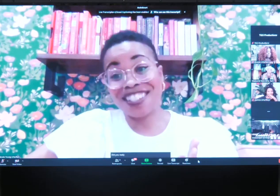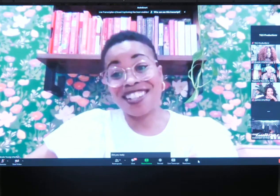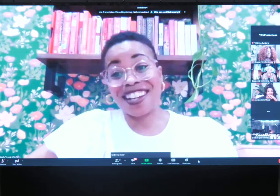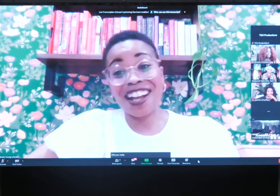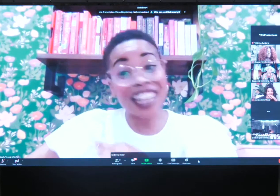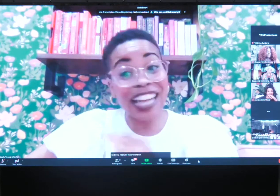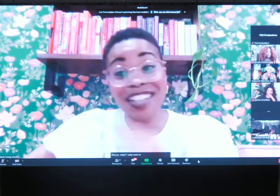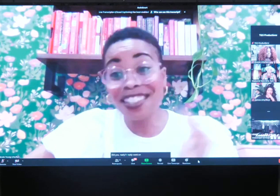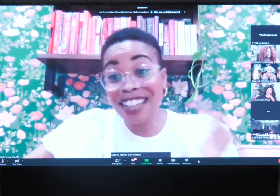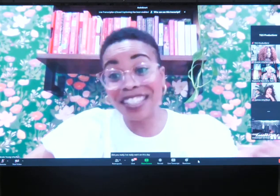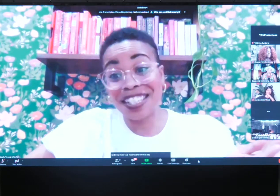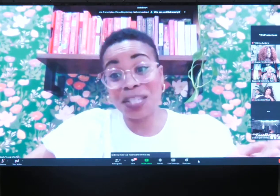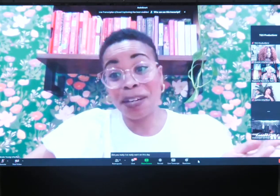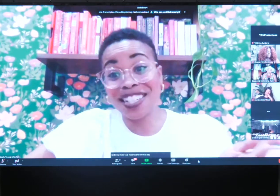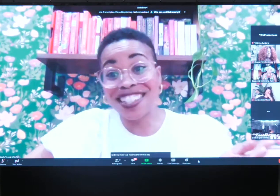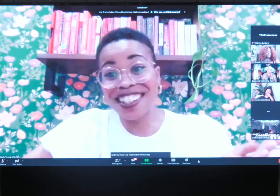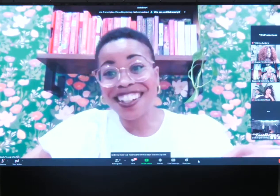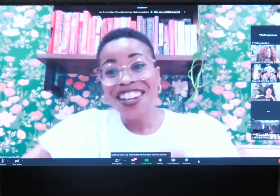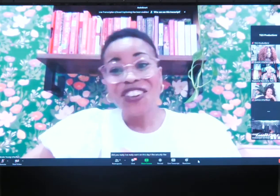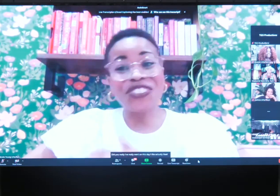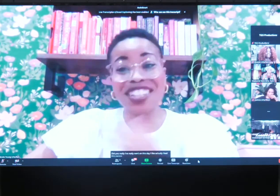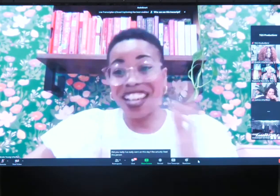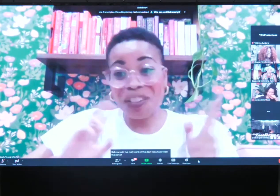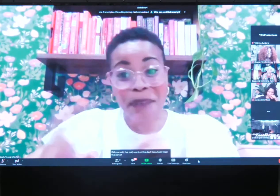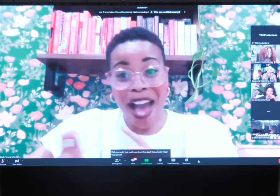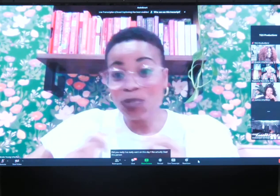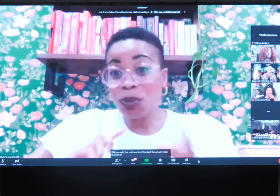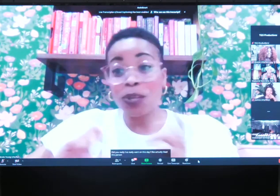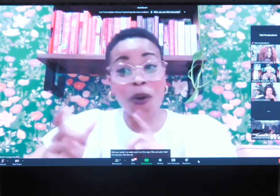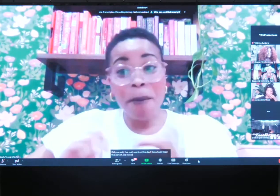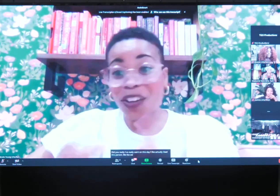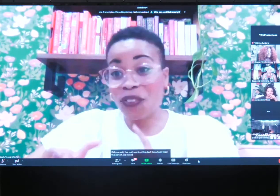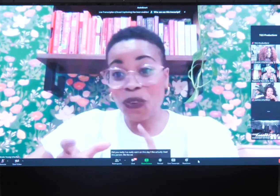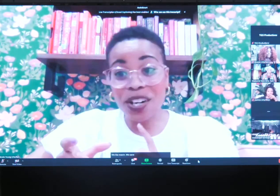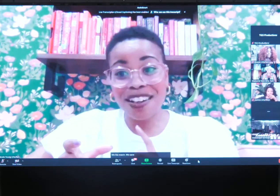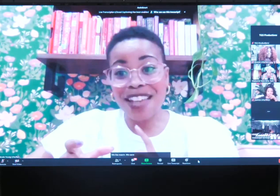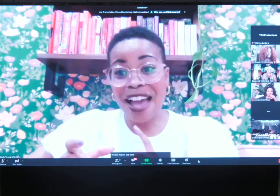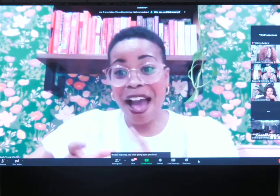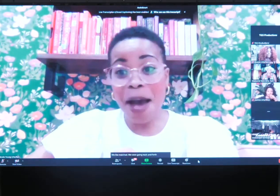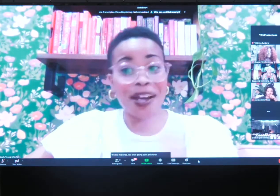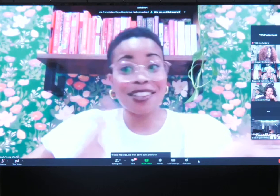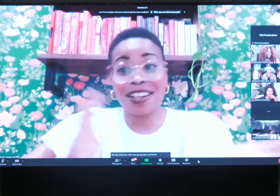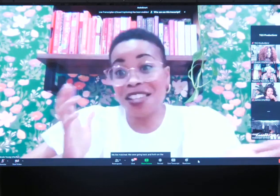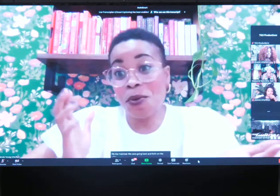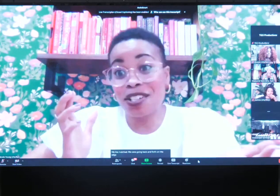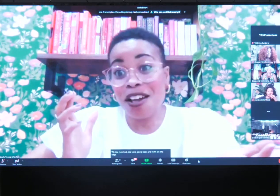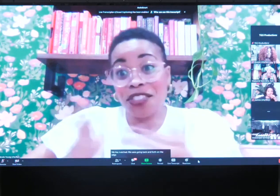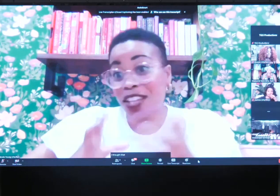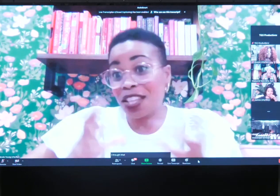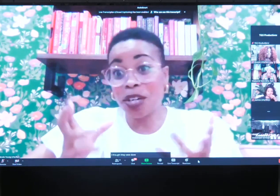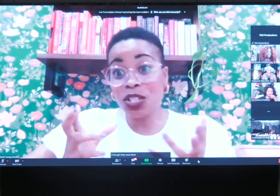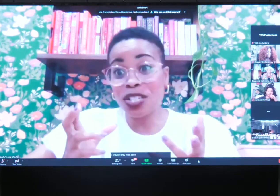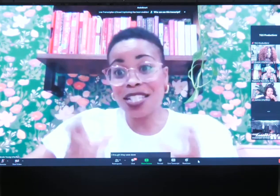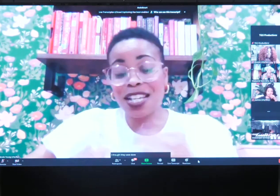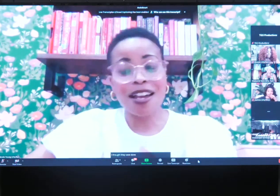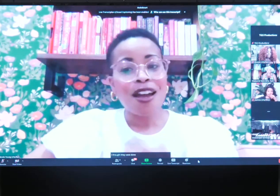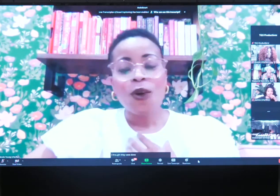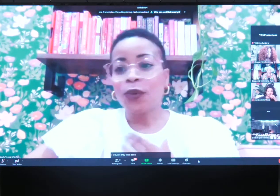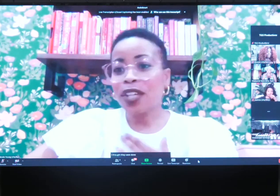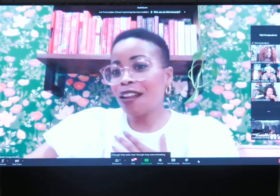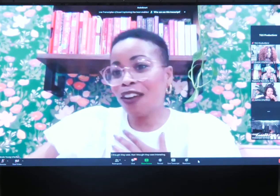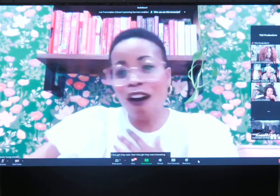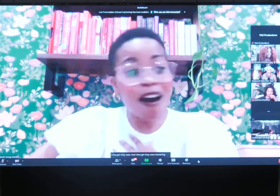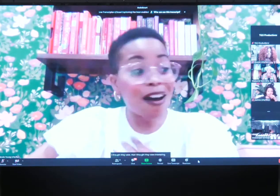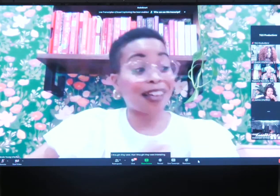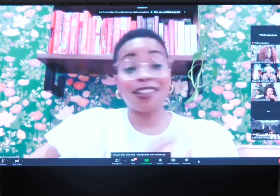went on this date. I actually liked this person. We matched, we were going back and forth on the app. I thought they were interesting. We